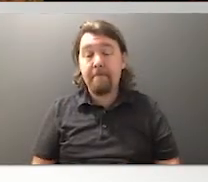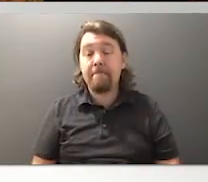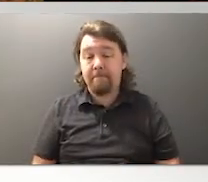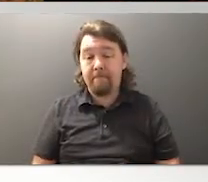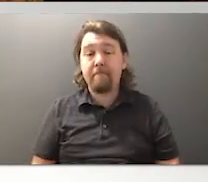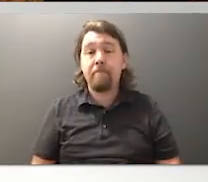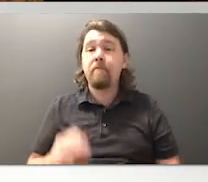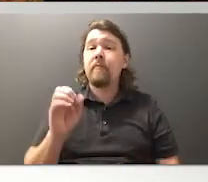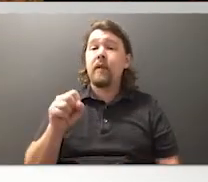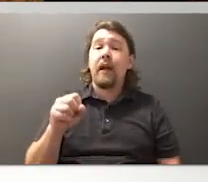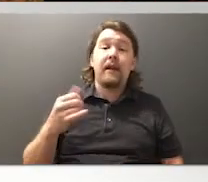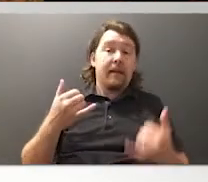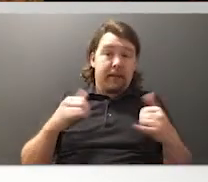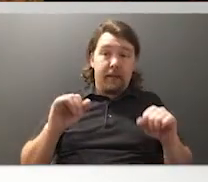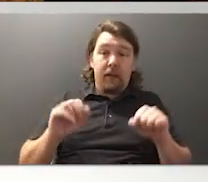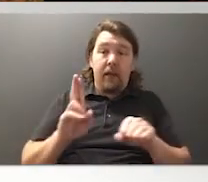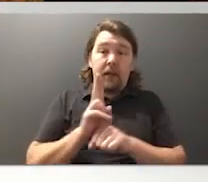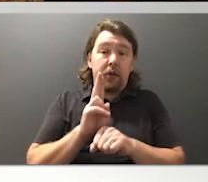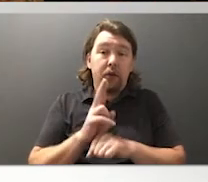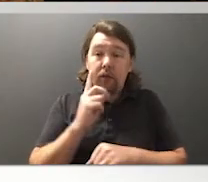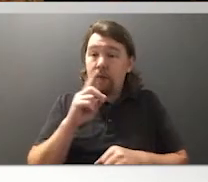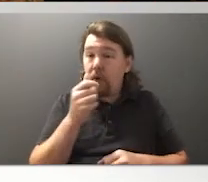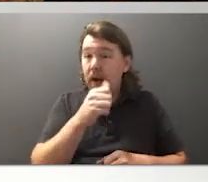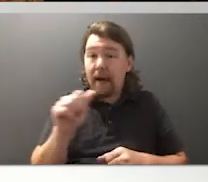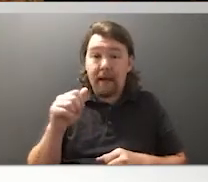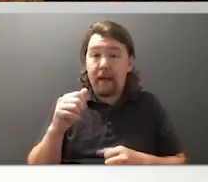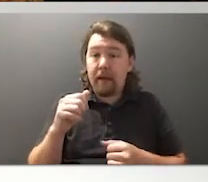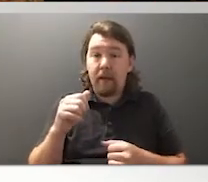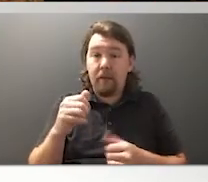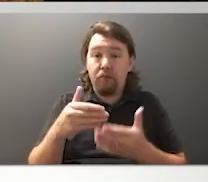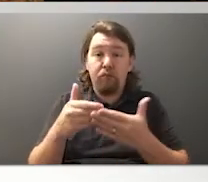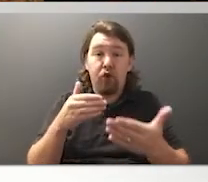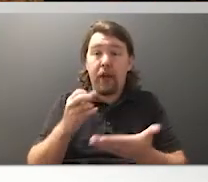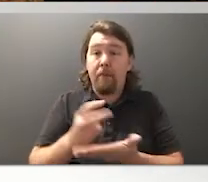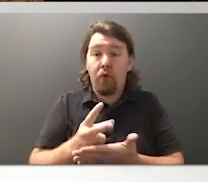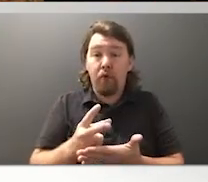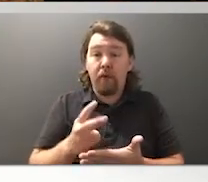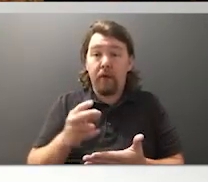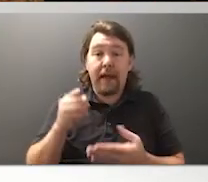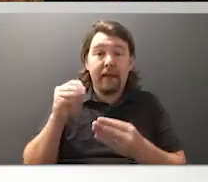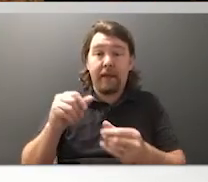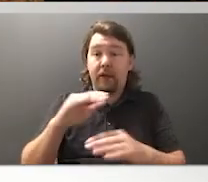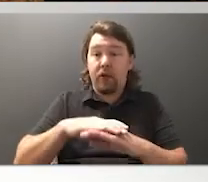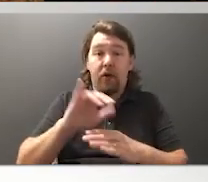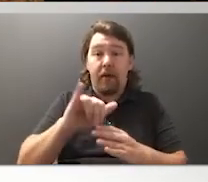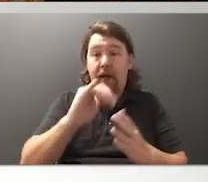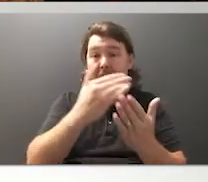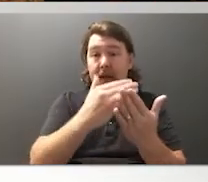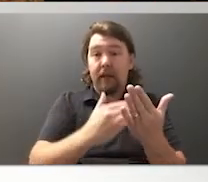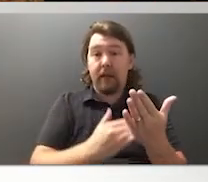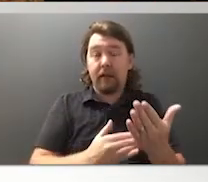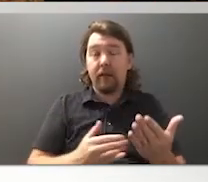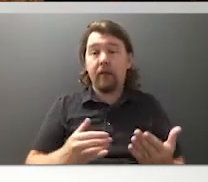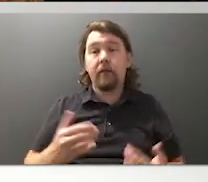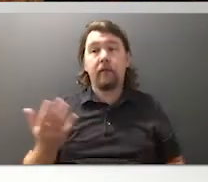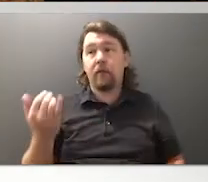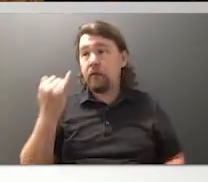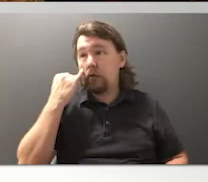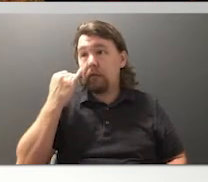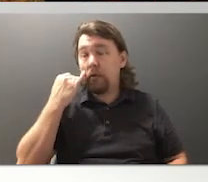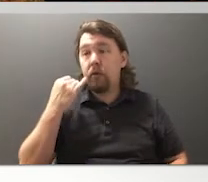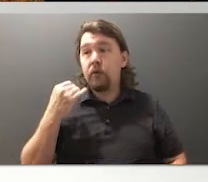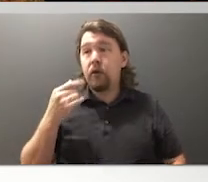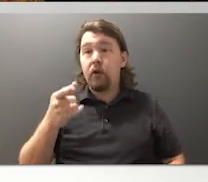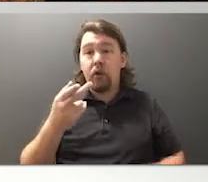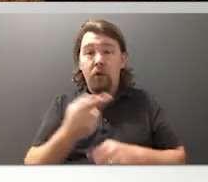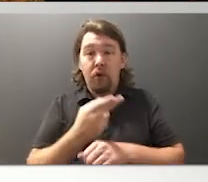So it could still be used for any of our pre-approved expenses, like off our list. So if if you use